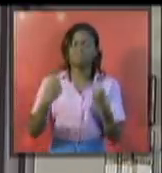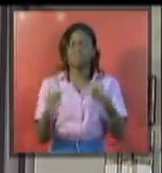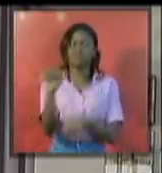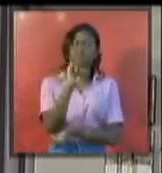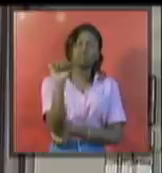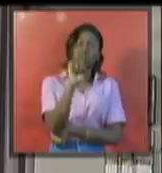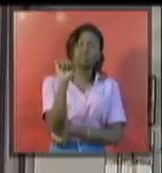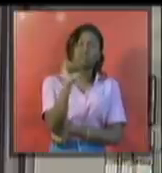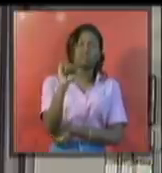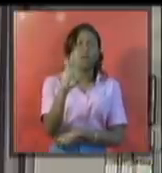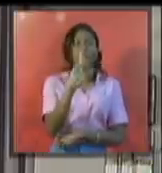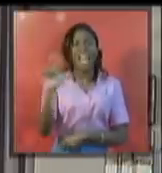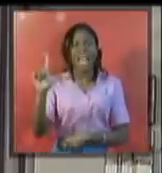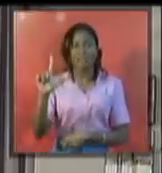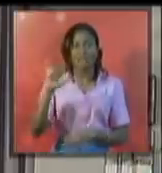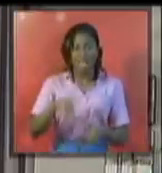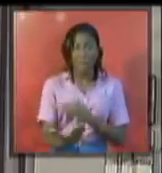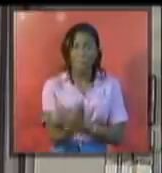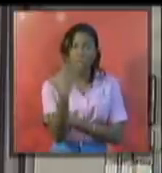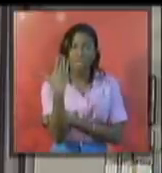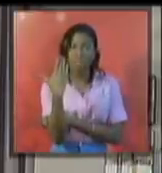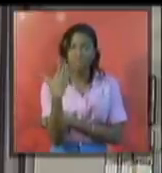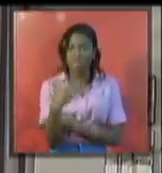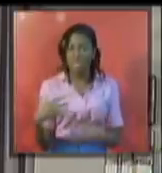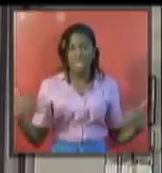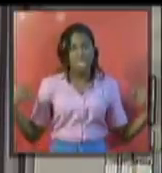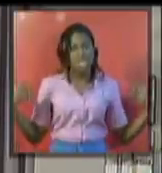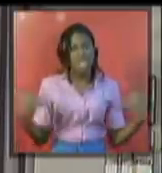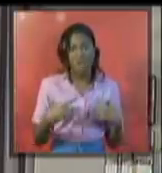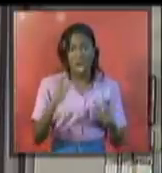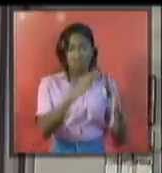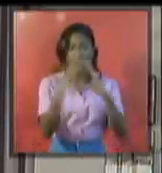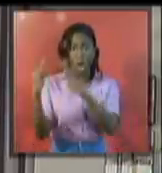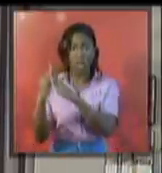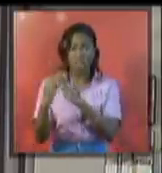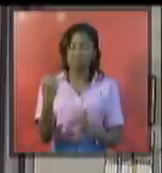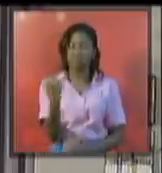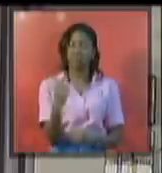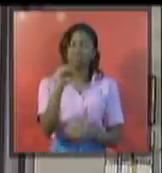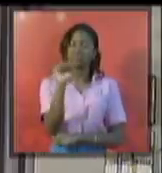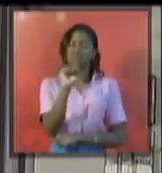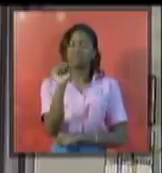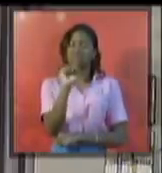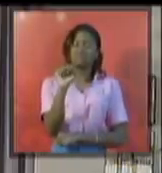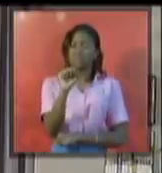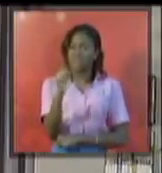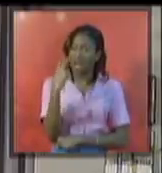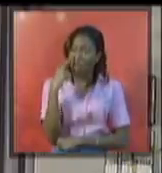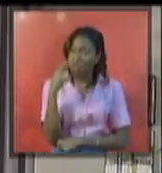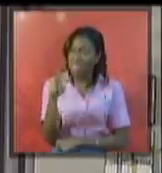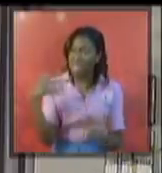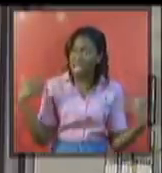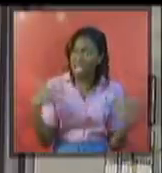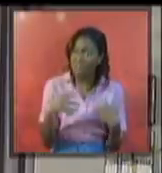Promenade this morning, and again it was scary. You see 6 people on one bench with no masks